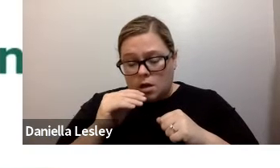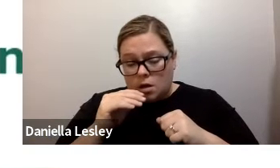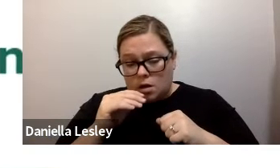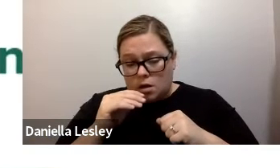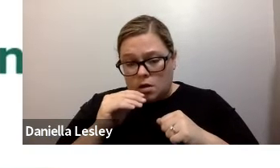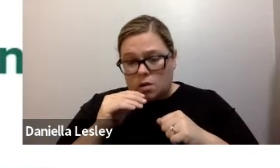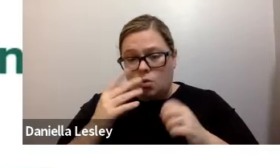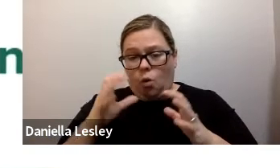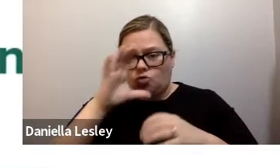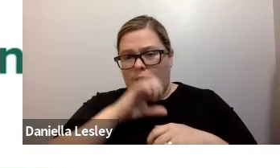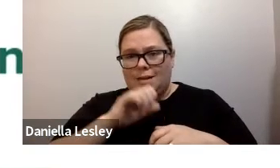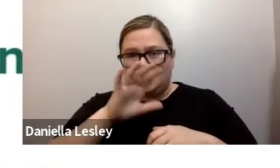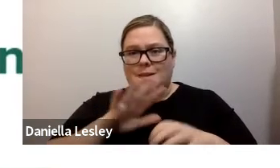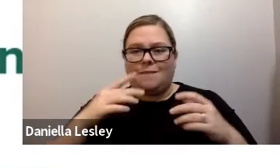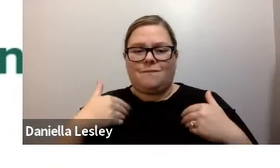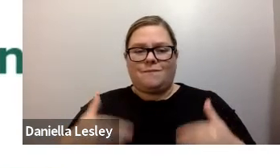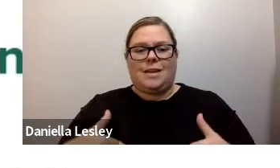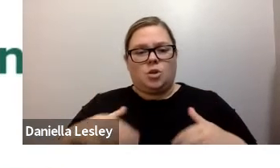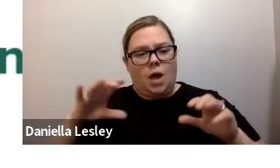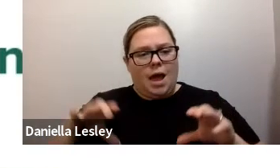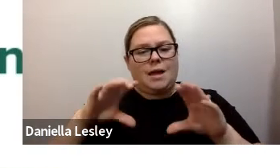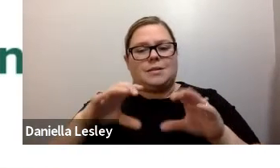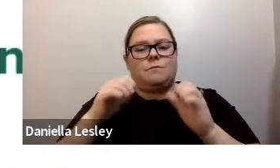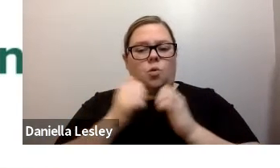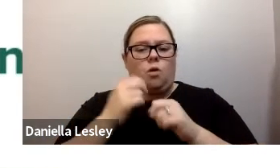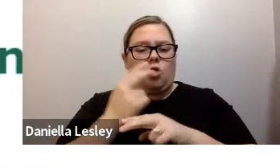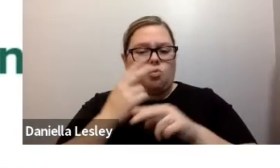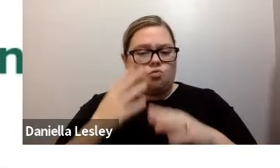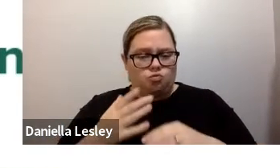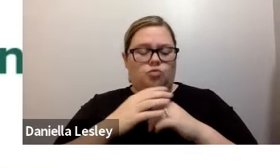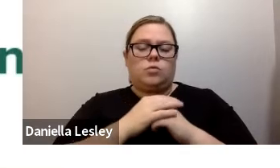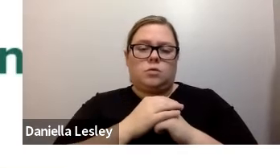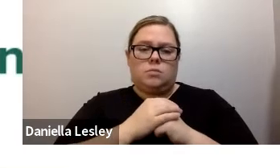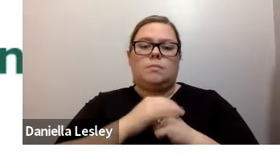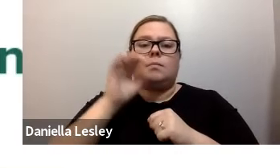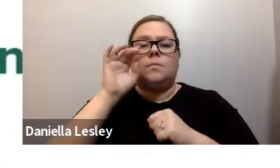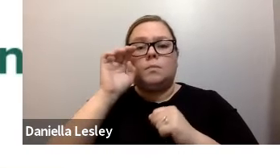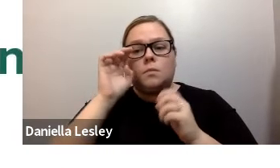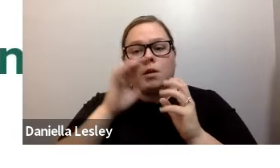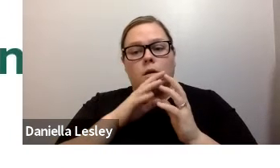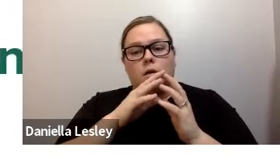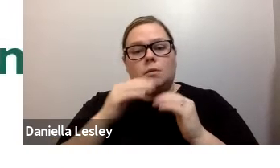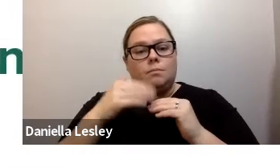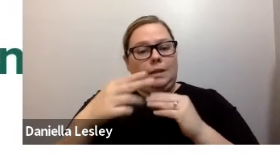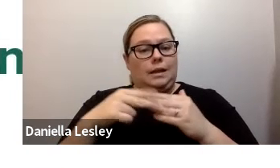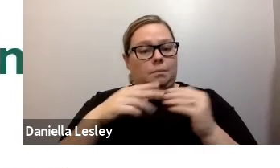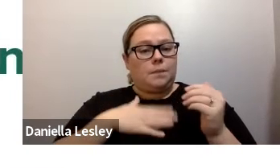to estimate physical activity in wheelchair users as compared to a criterion measure. Next slide,